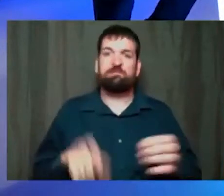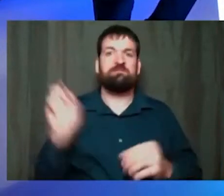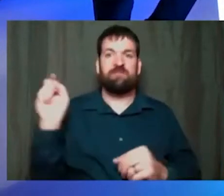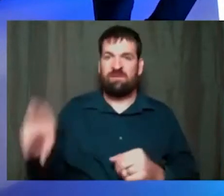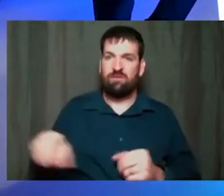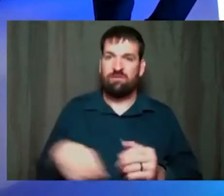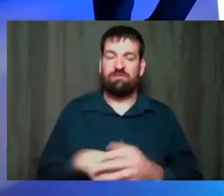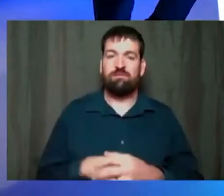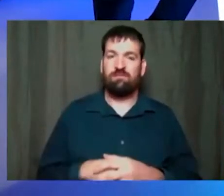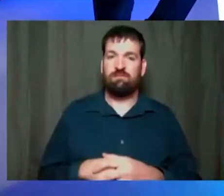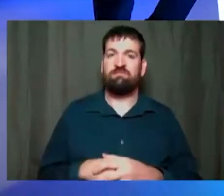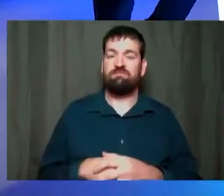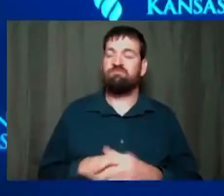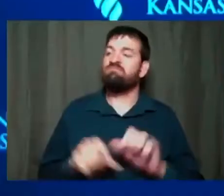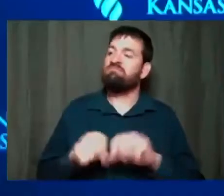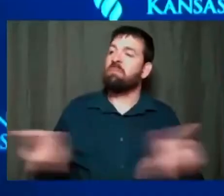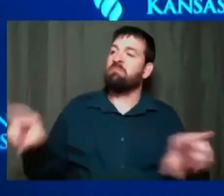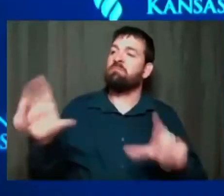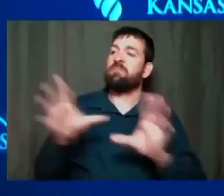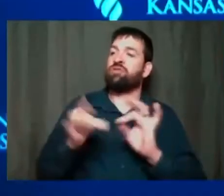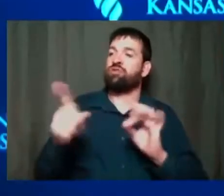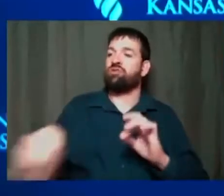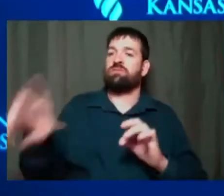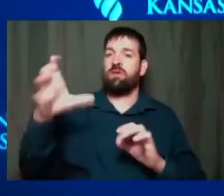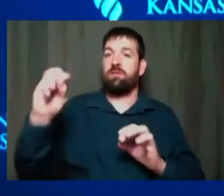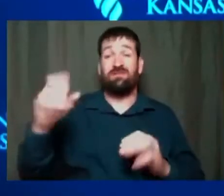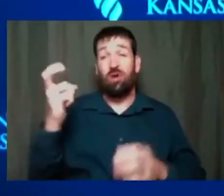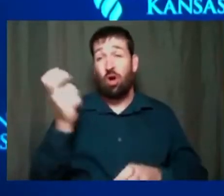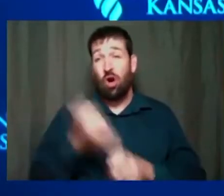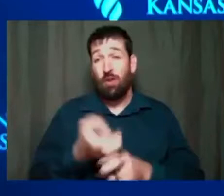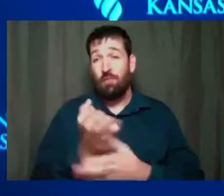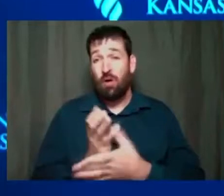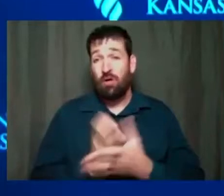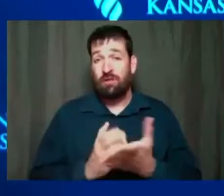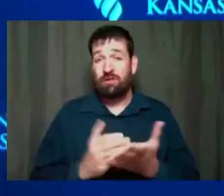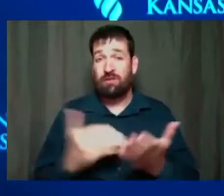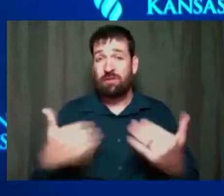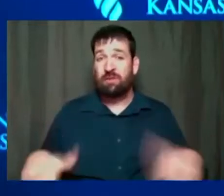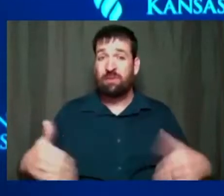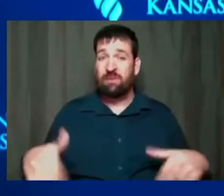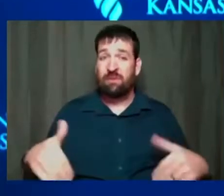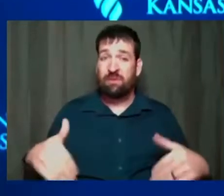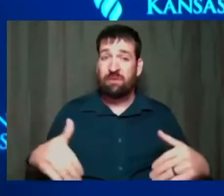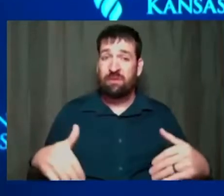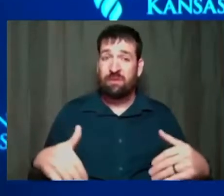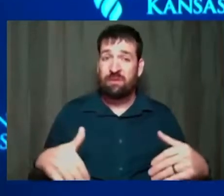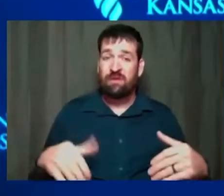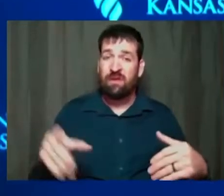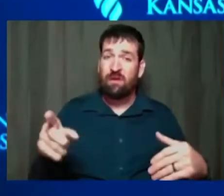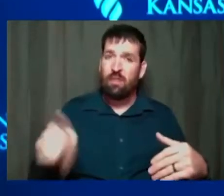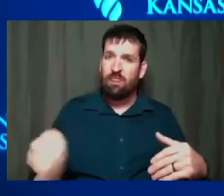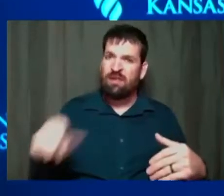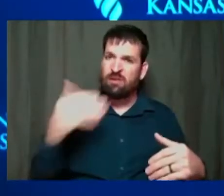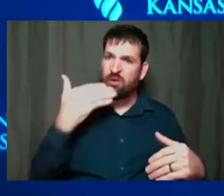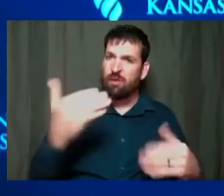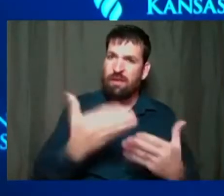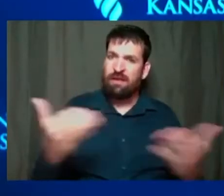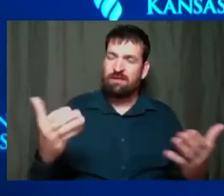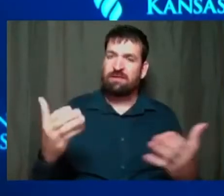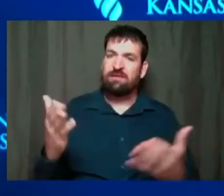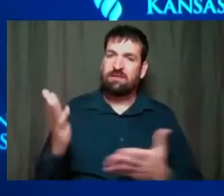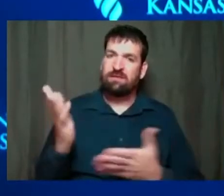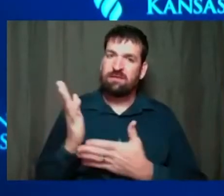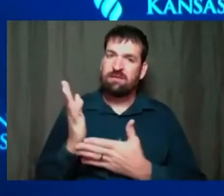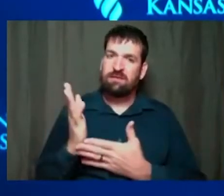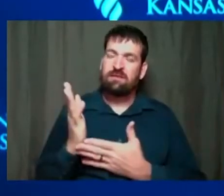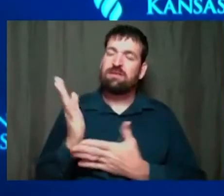those companies. And the hard part is, it really is fun to connect socially with people you haven't seen in a while. Those are the good things. There's some really good there parts of are. it. I say there are But it's when